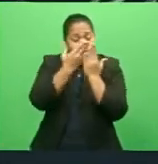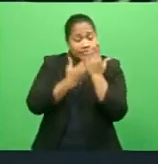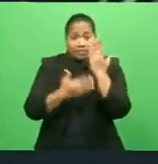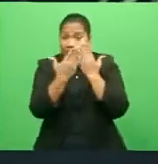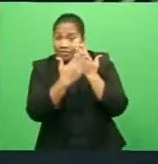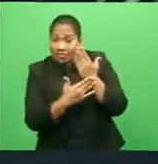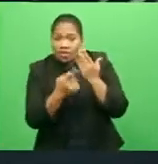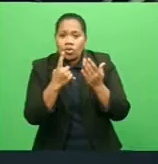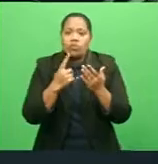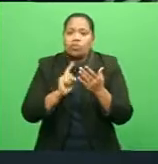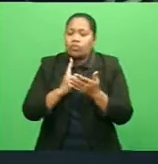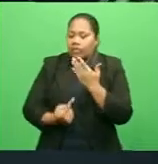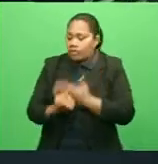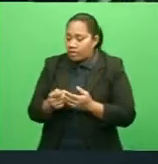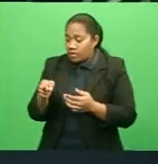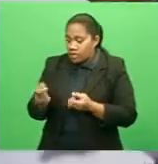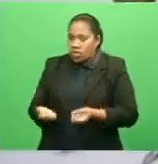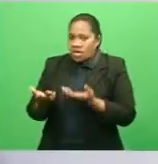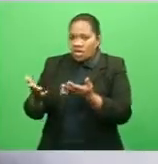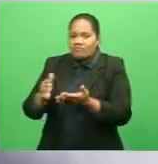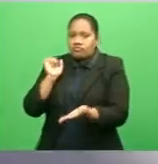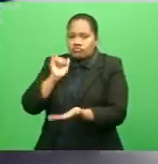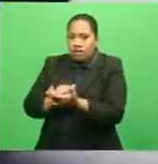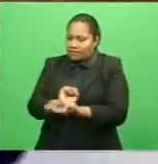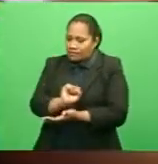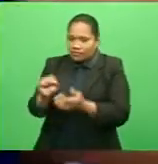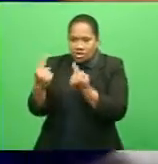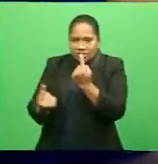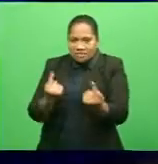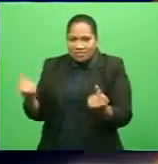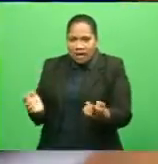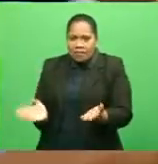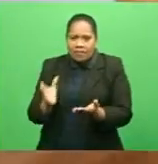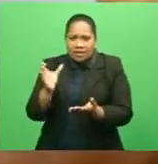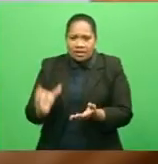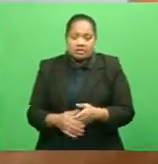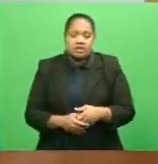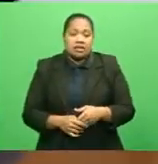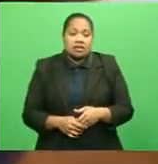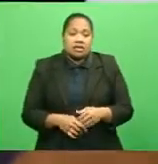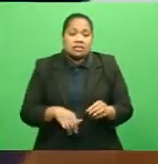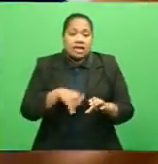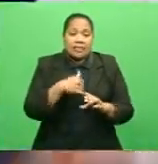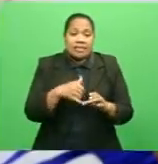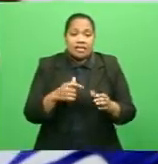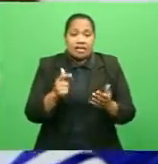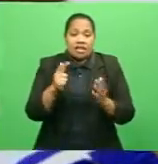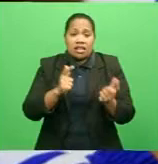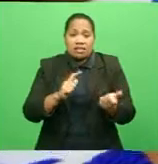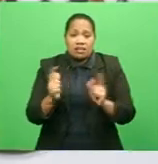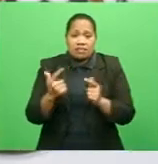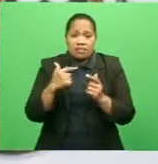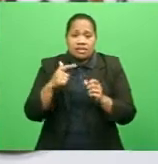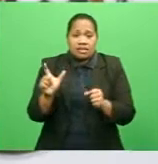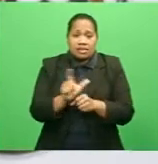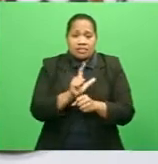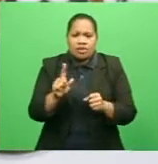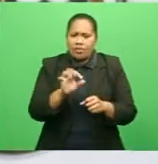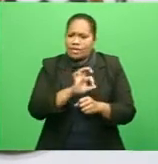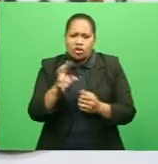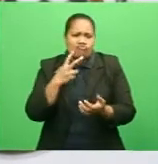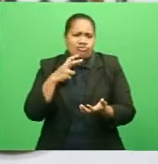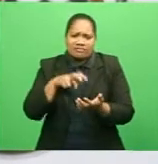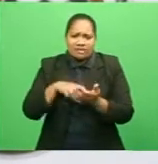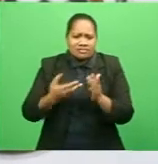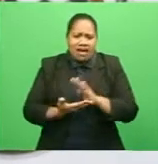right. Those things were not followed. Singh says Ostec Medical Labs Limited are not registered under the World Anti-Doping